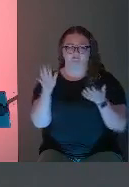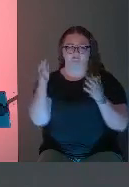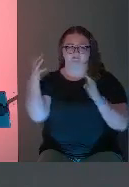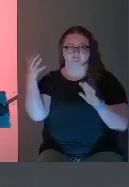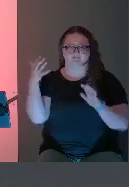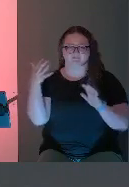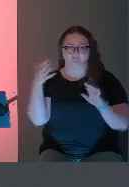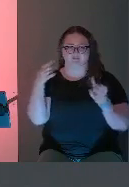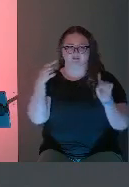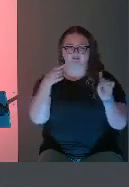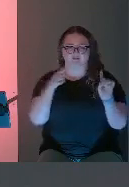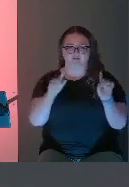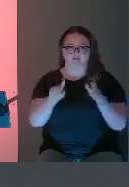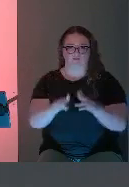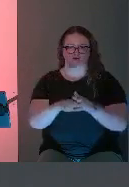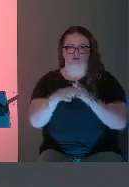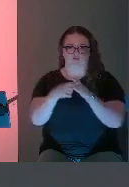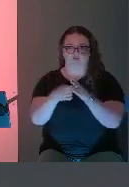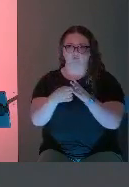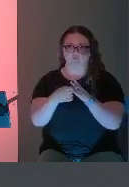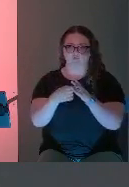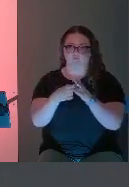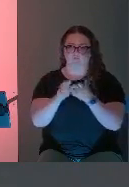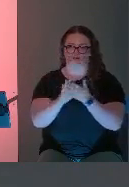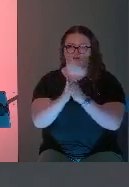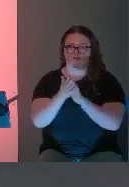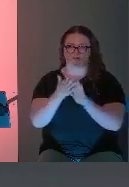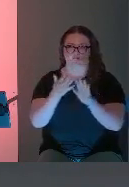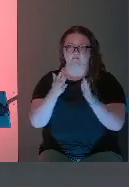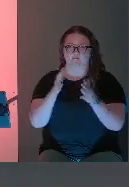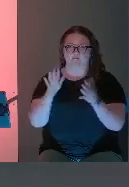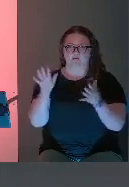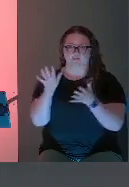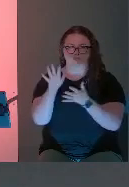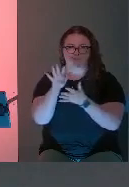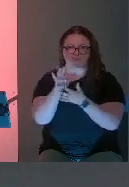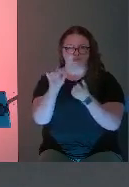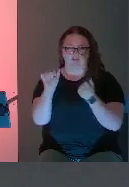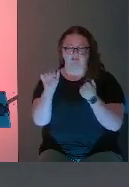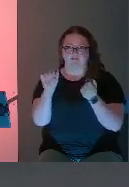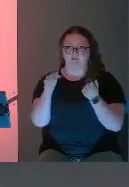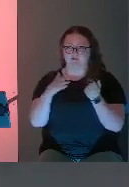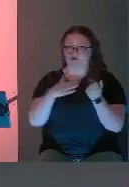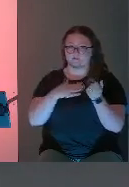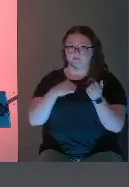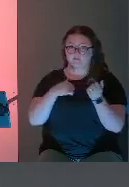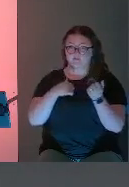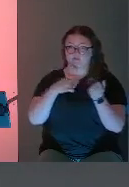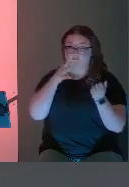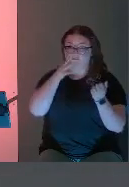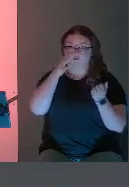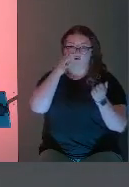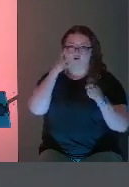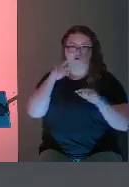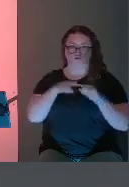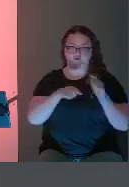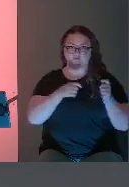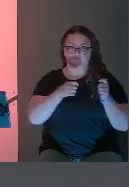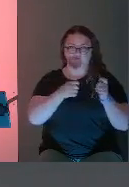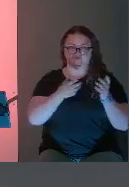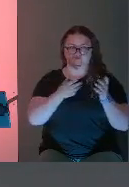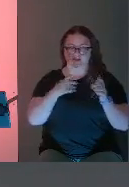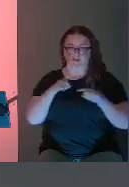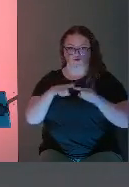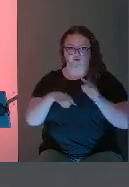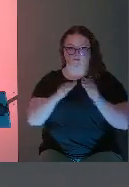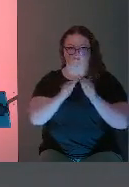to just be a mess. Nothing I could do parent-wise was fixing it. Nothing in my power